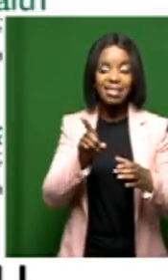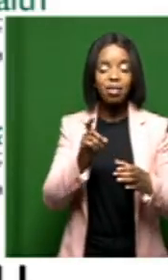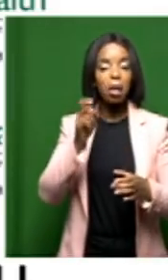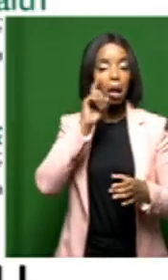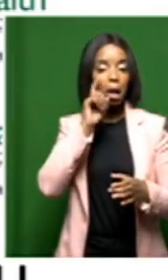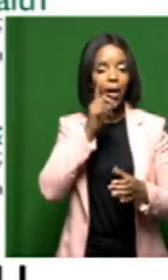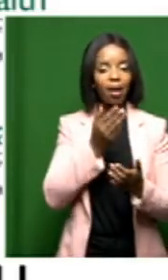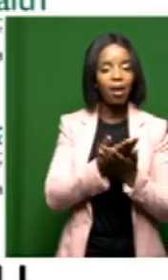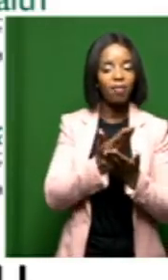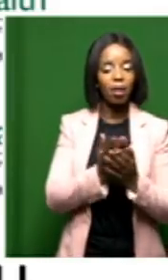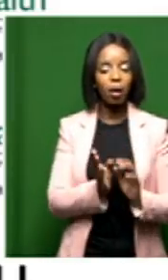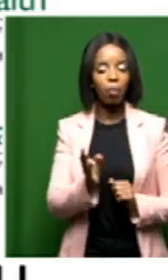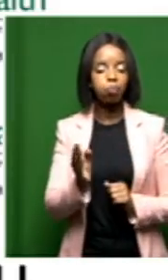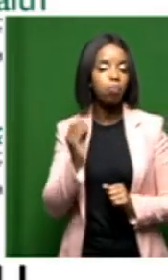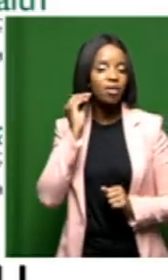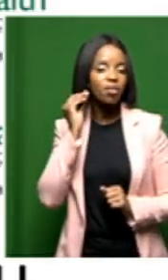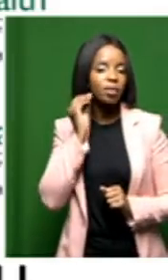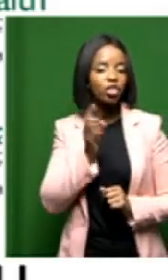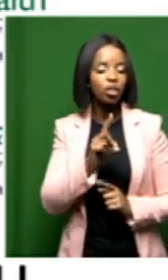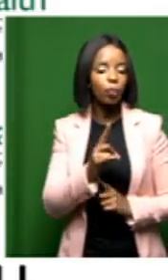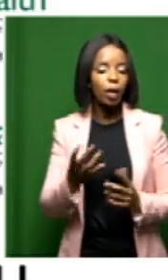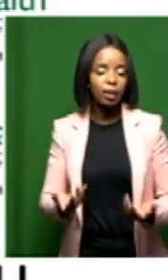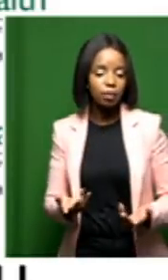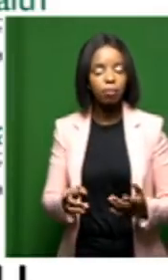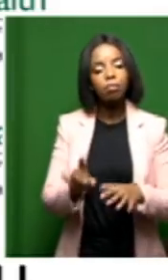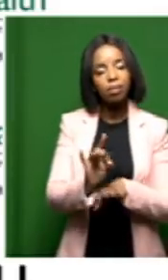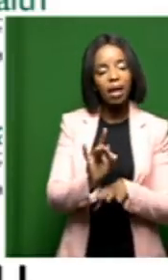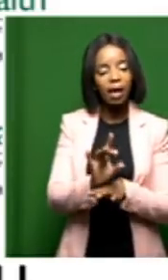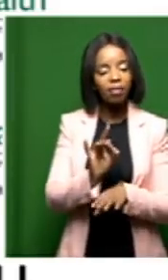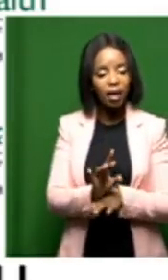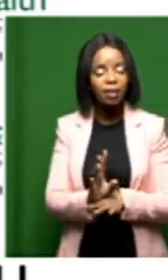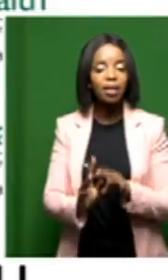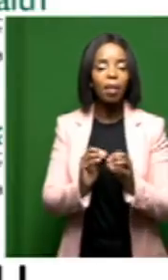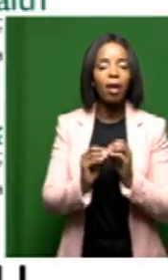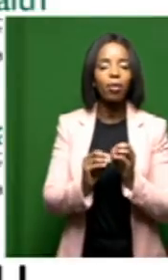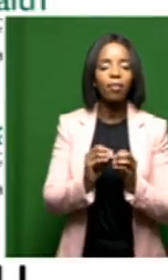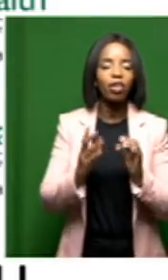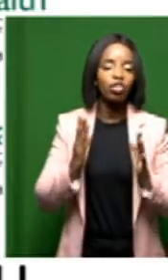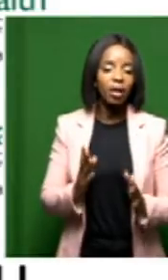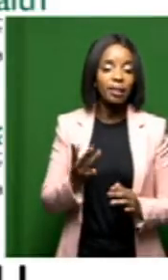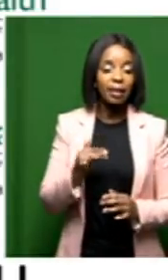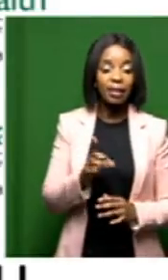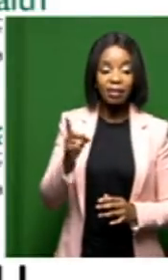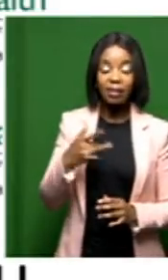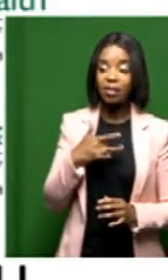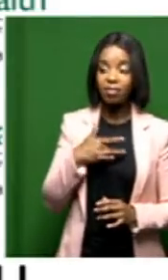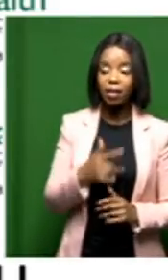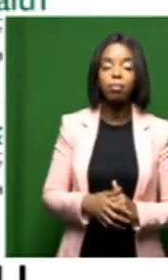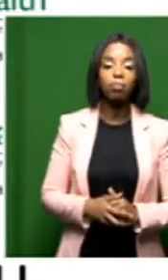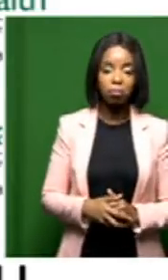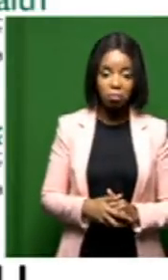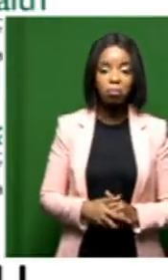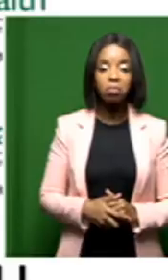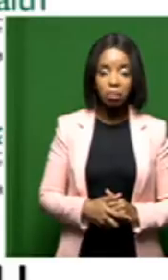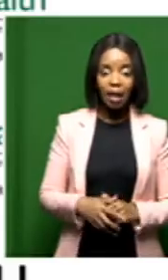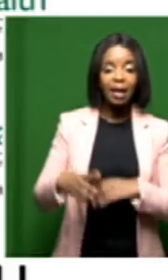they advise the manufacturers if they are convinced that in terms of the science and also the safety